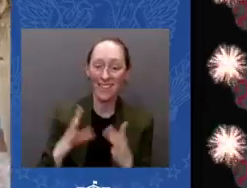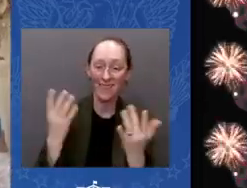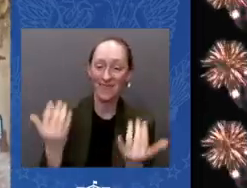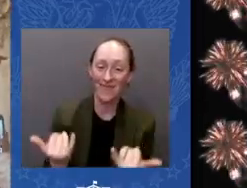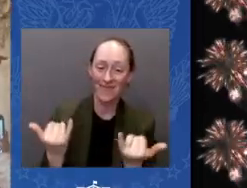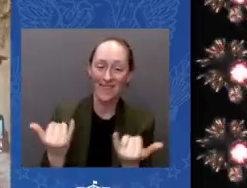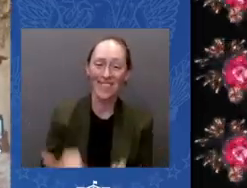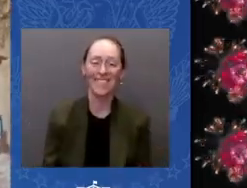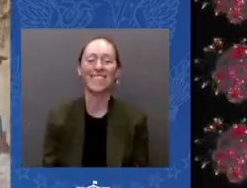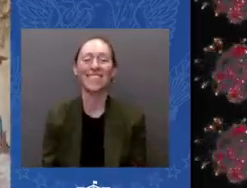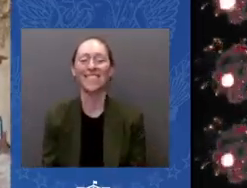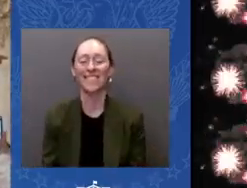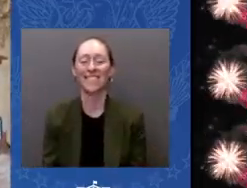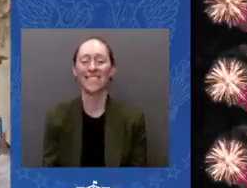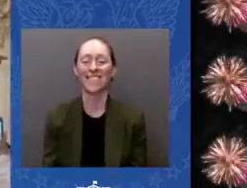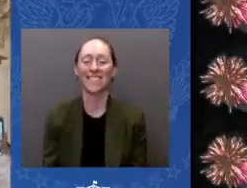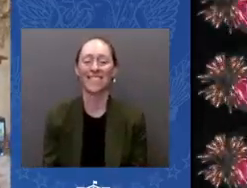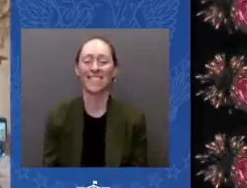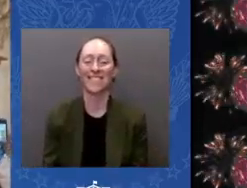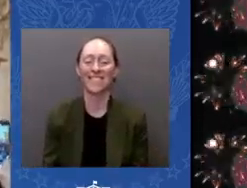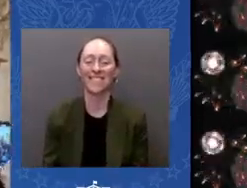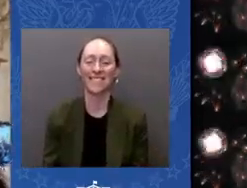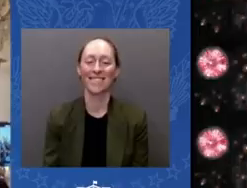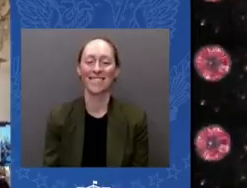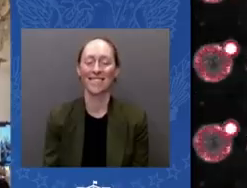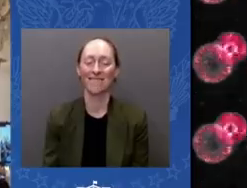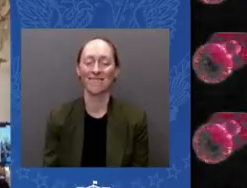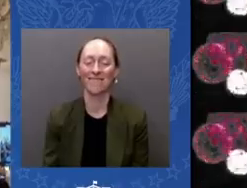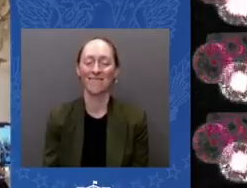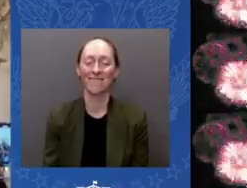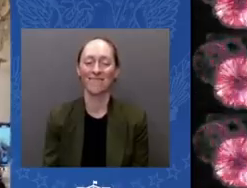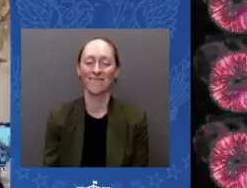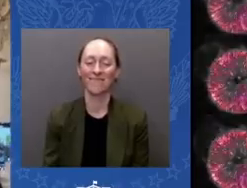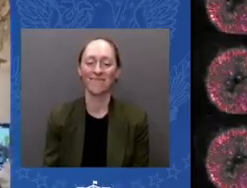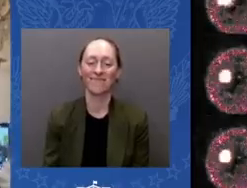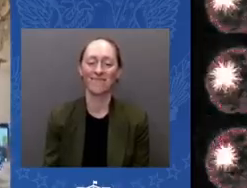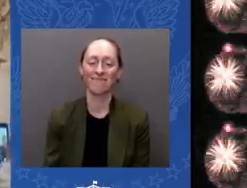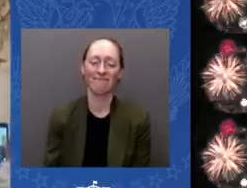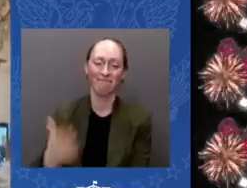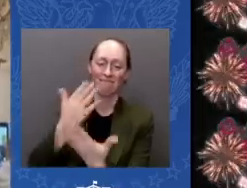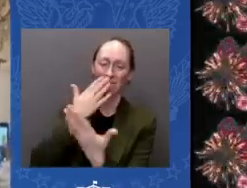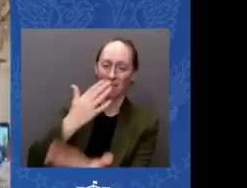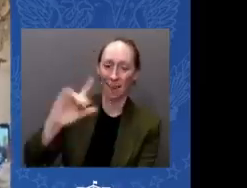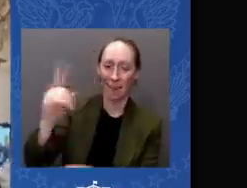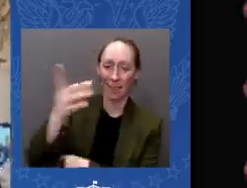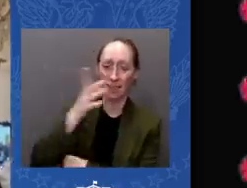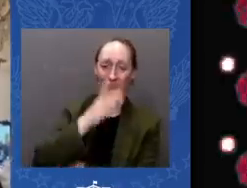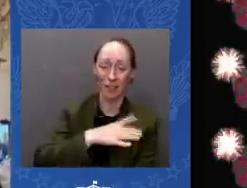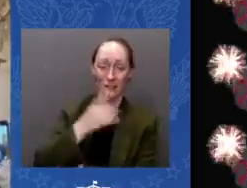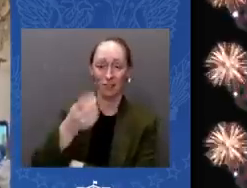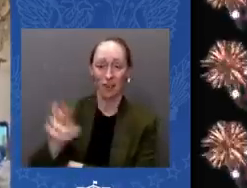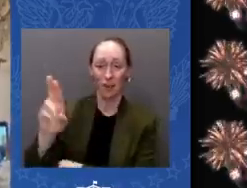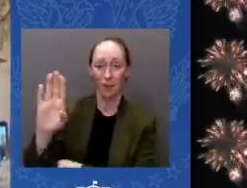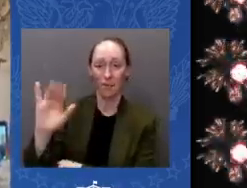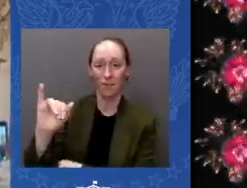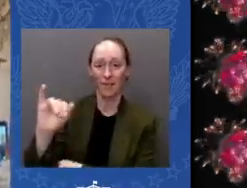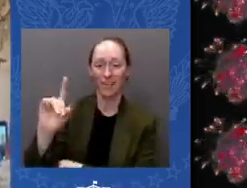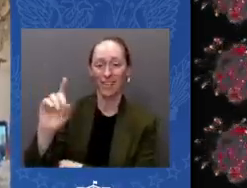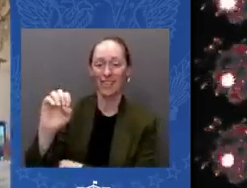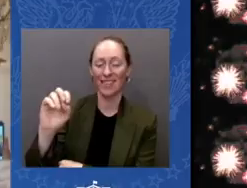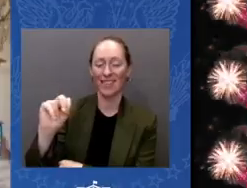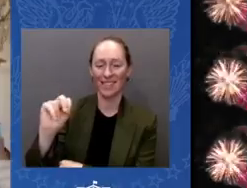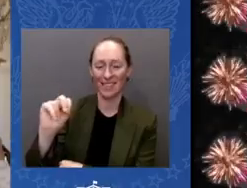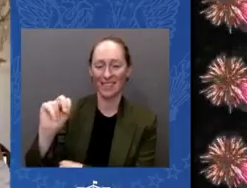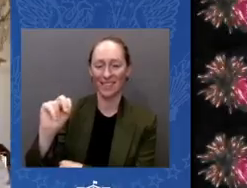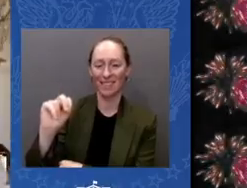I want to thank the First Lady, Dr. Jill Biden, for always being such a light within our administration and a